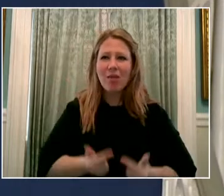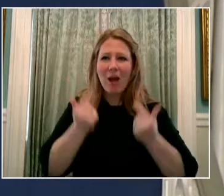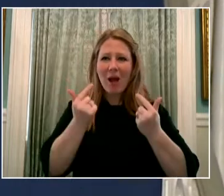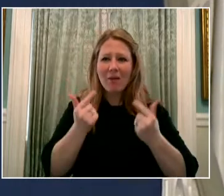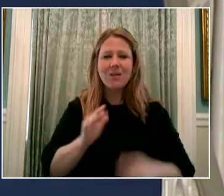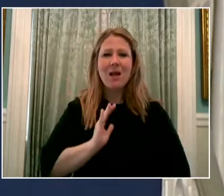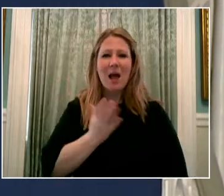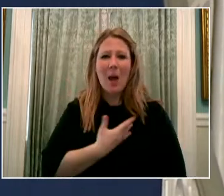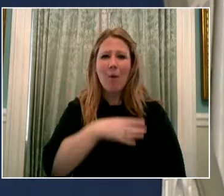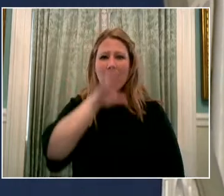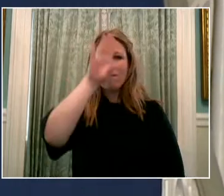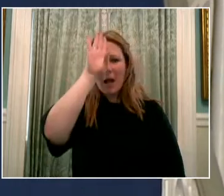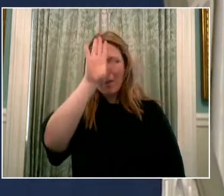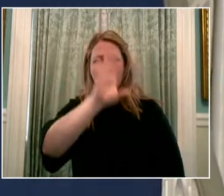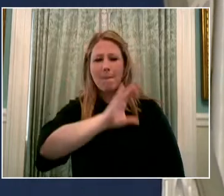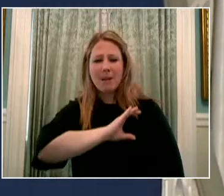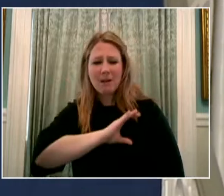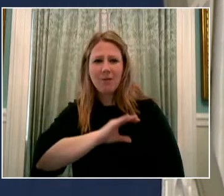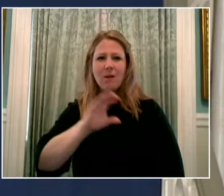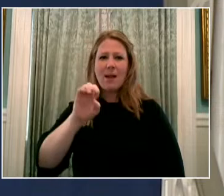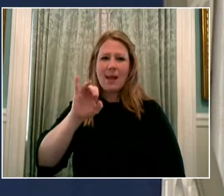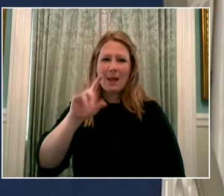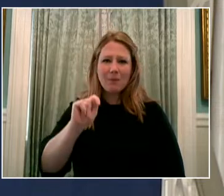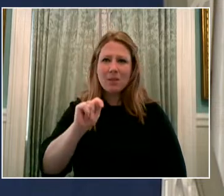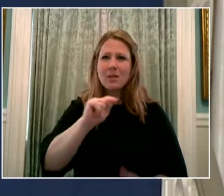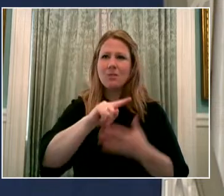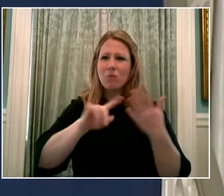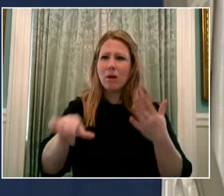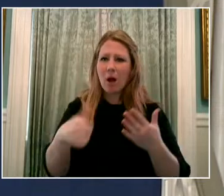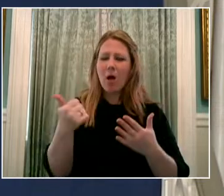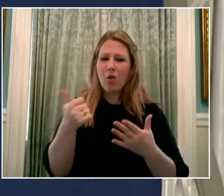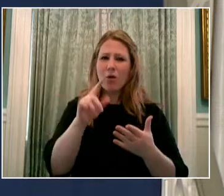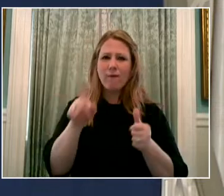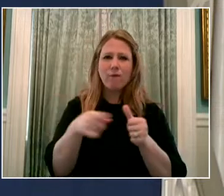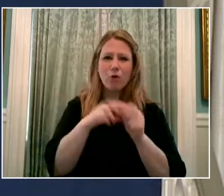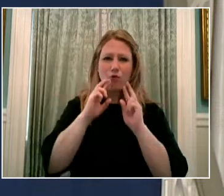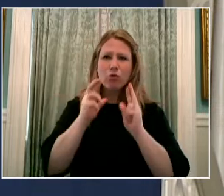police officers, EMT, and other individuals.